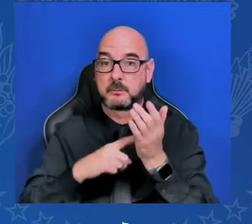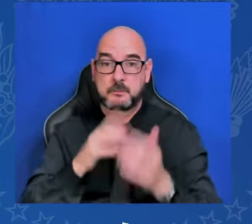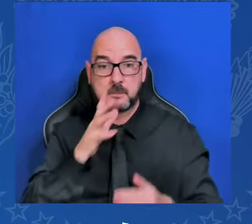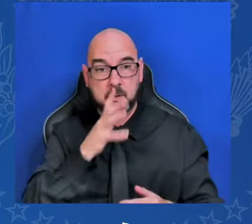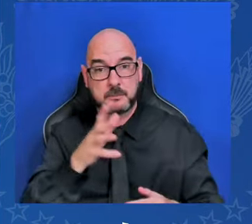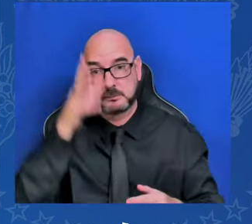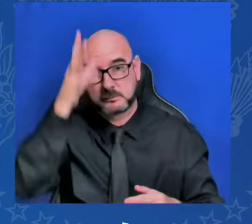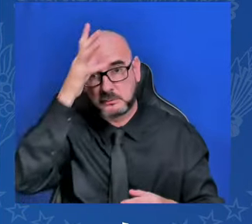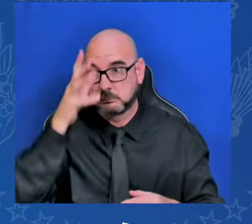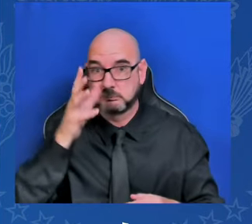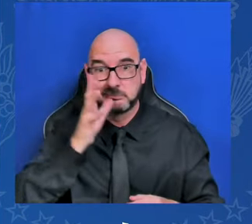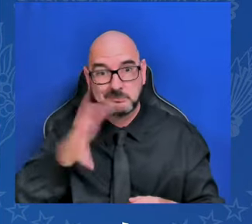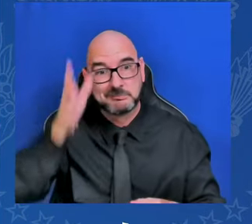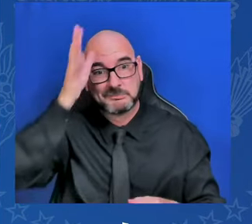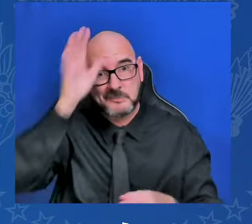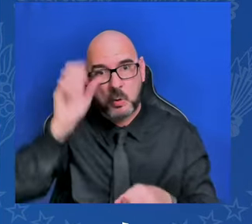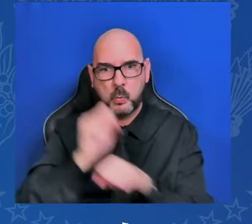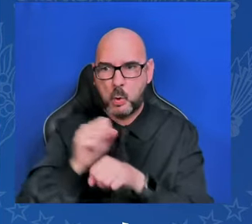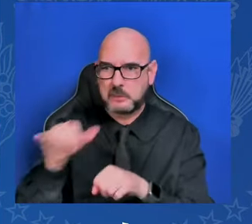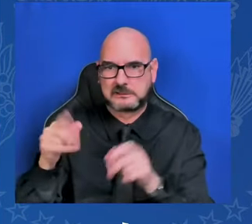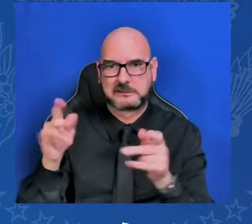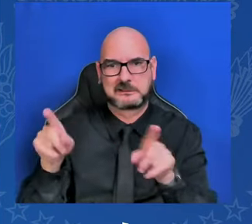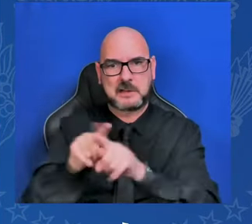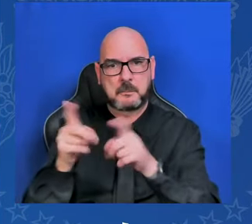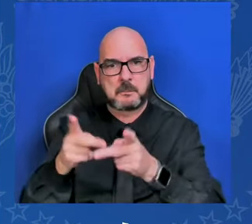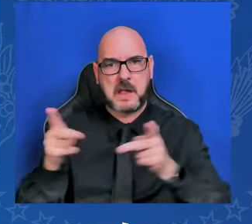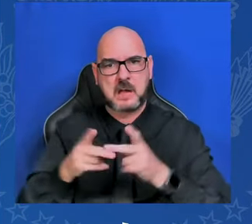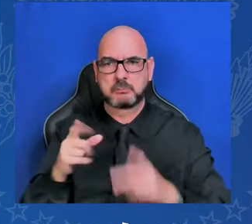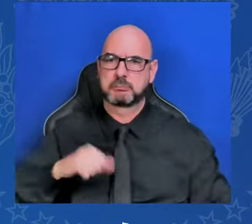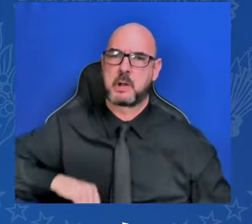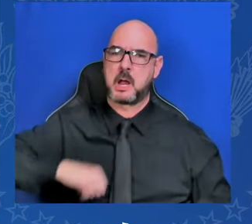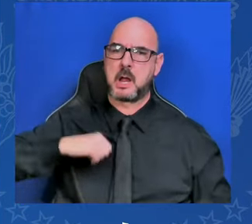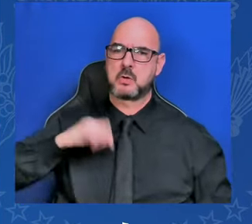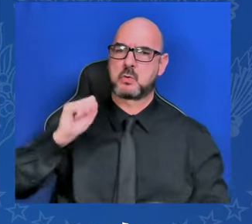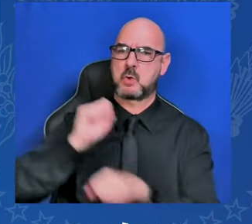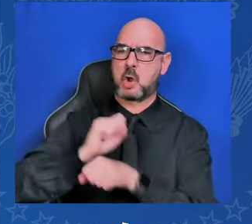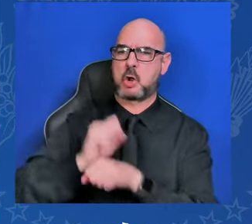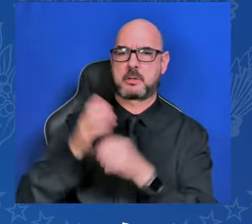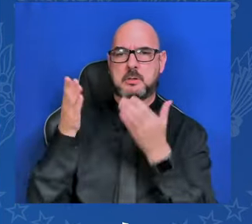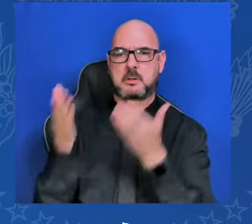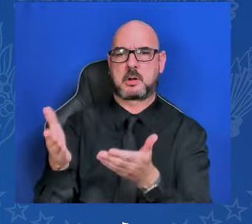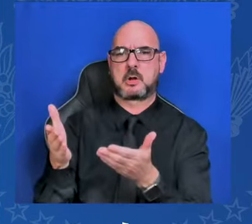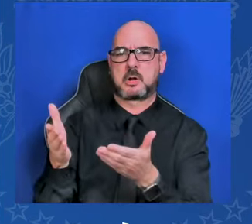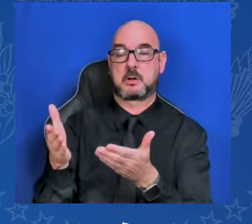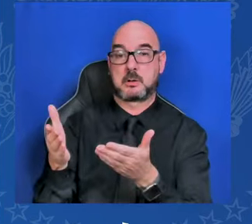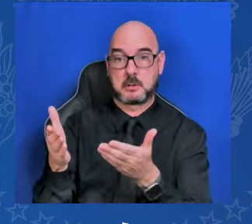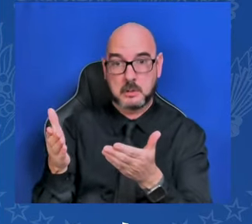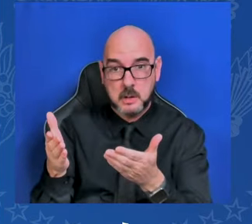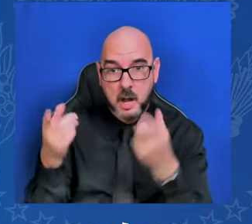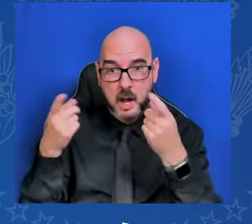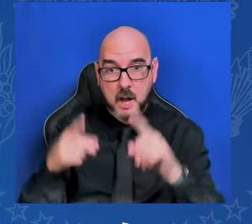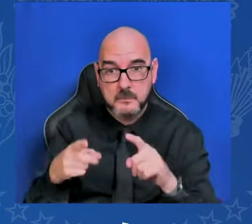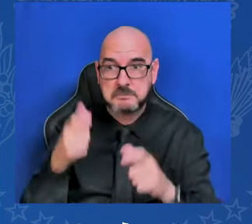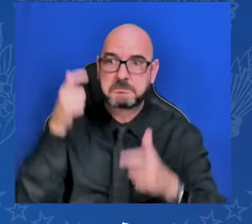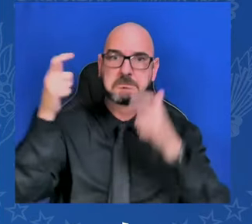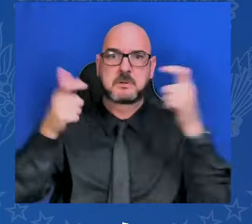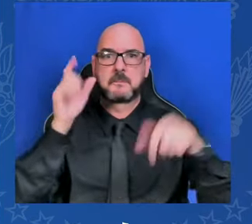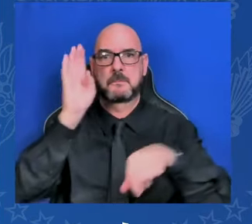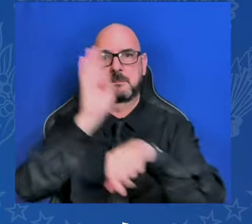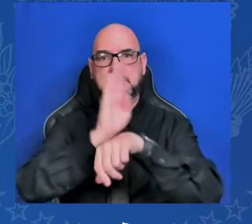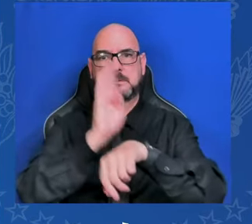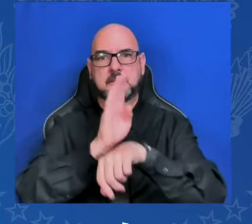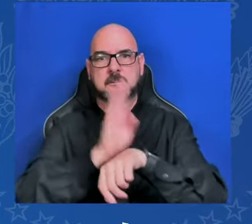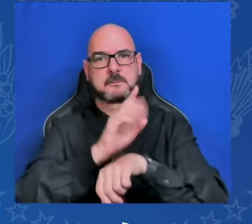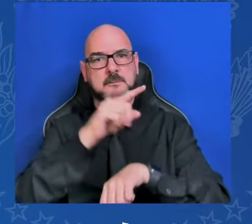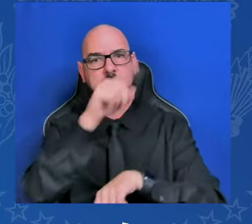pride in what they did. And all of a sudden, corporate America decided, and it really did over the last 10 years, decided, you know, I'd